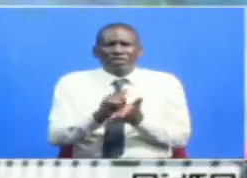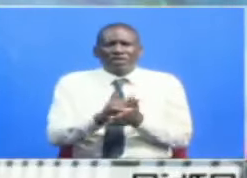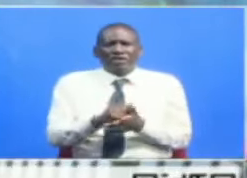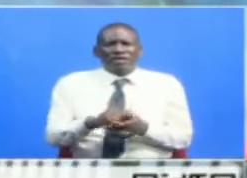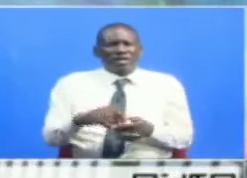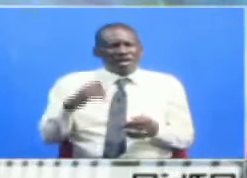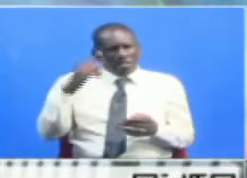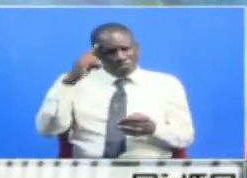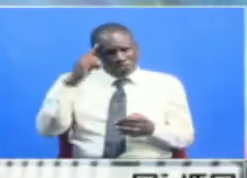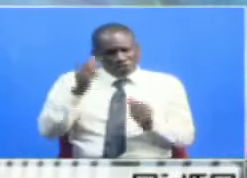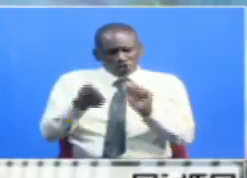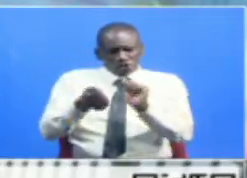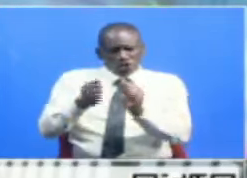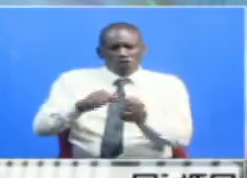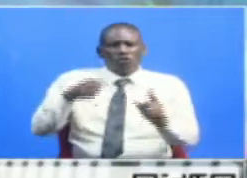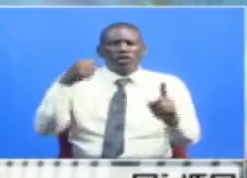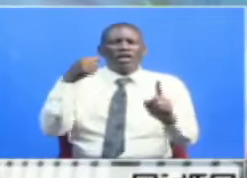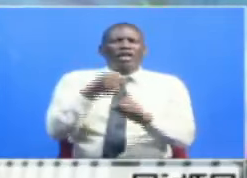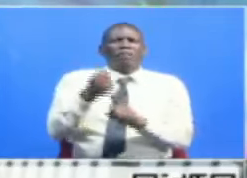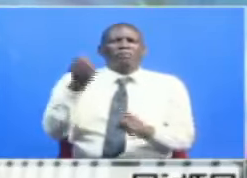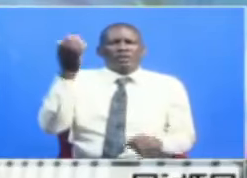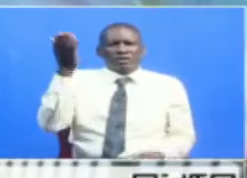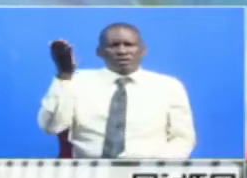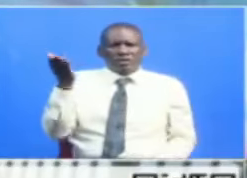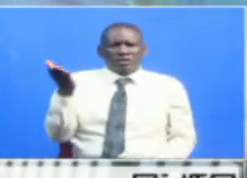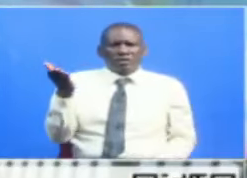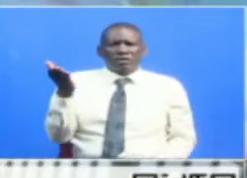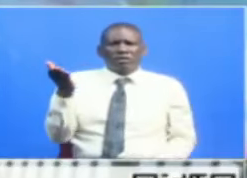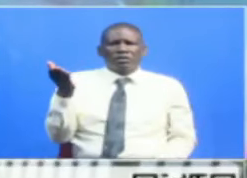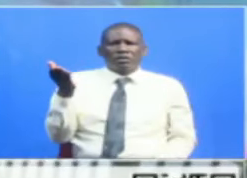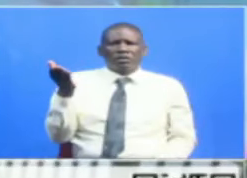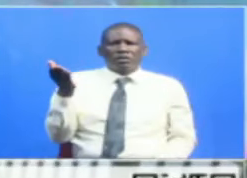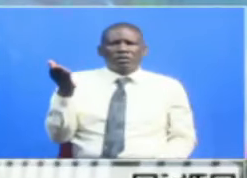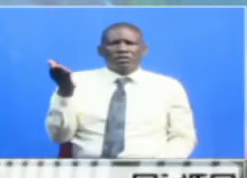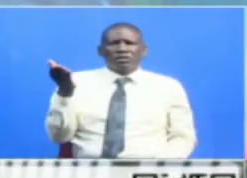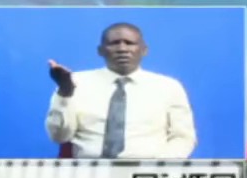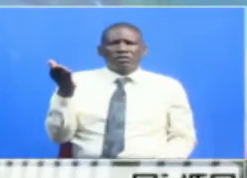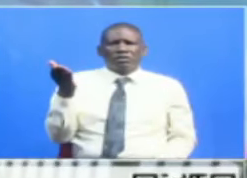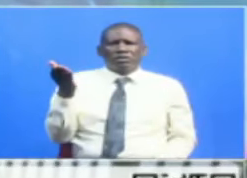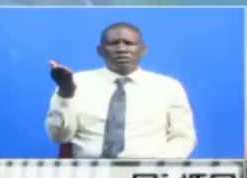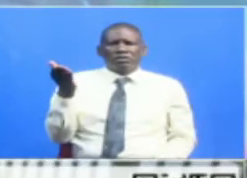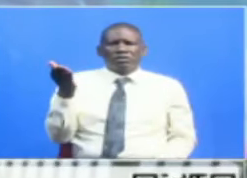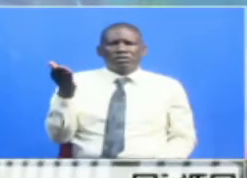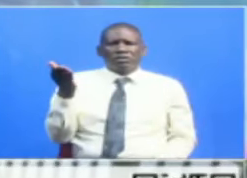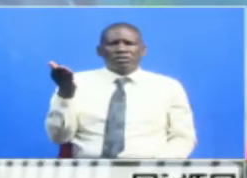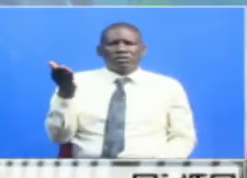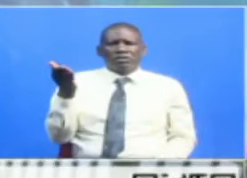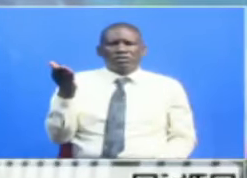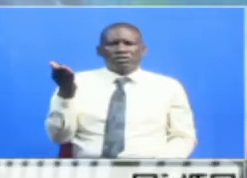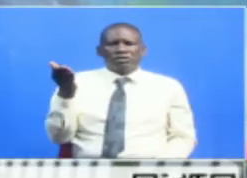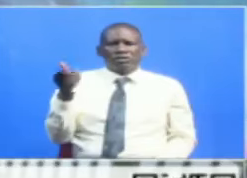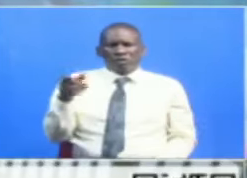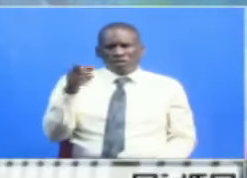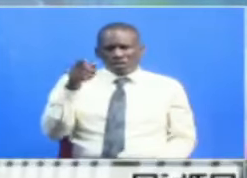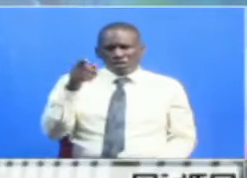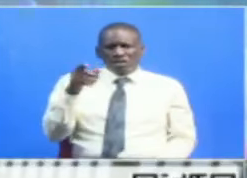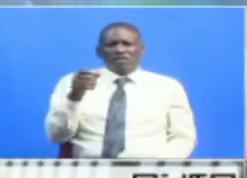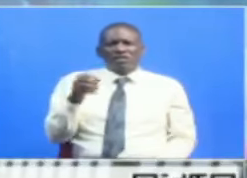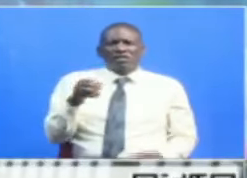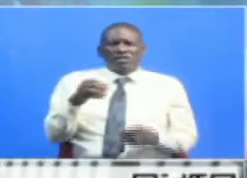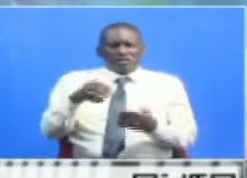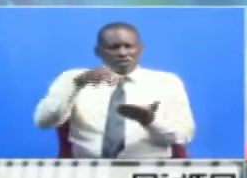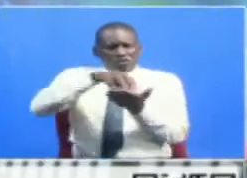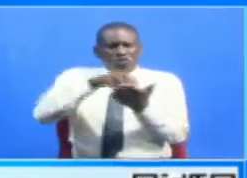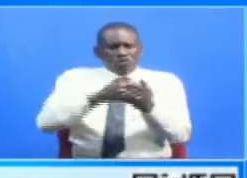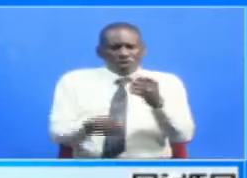the potential impact of these sanctions on the retail ecosystem. The latest is the unfolding